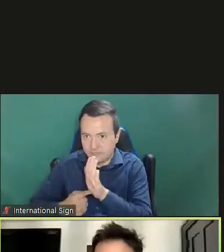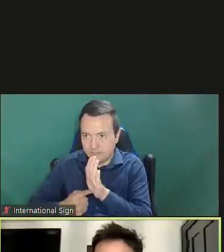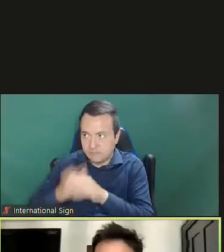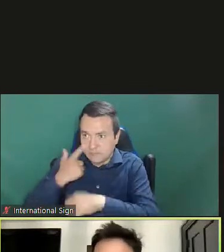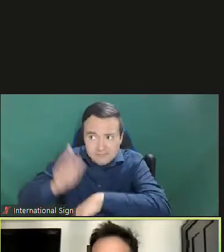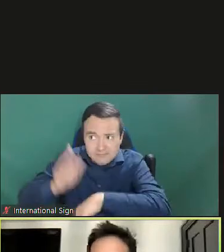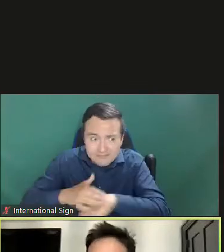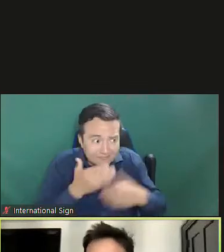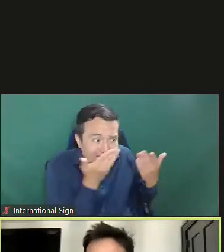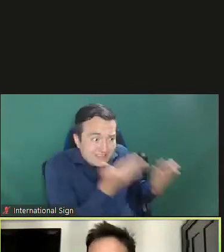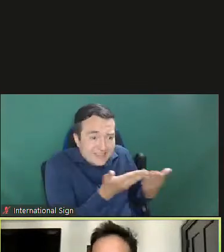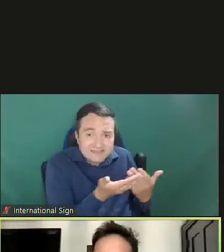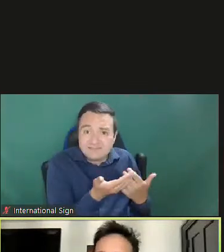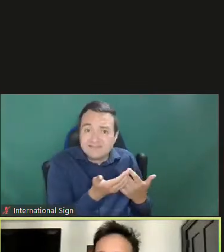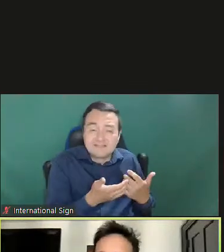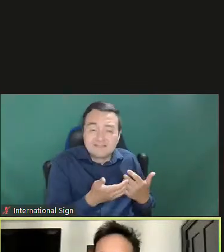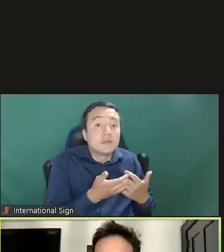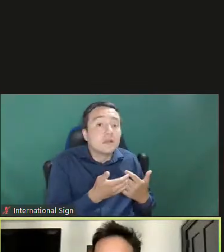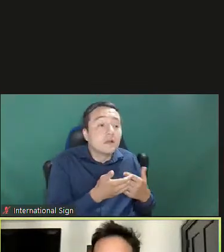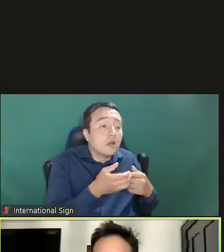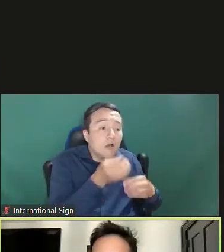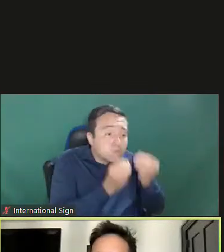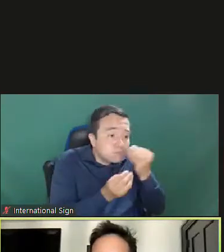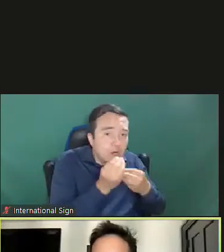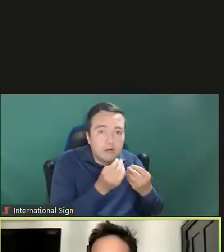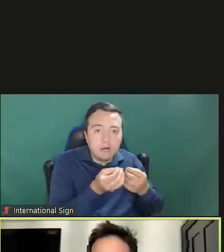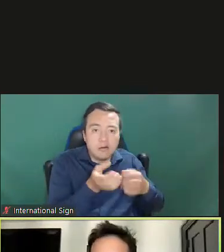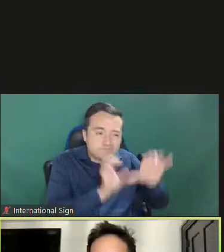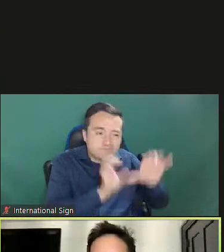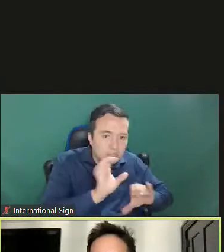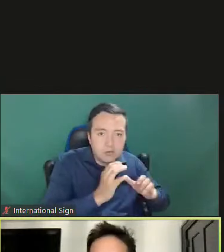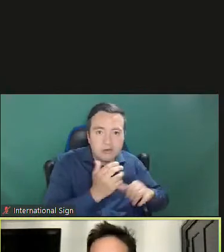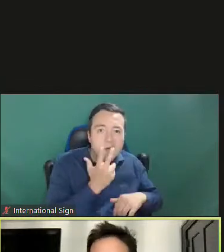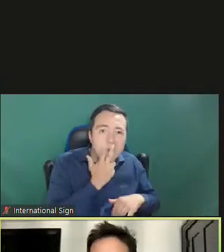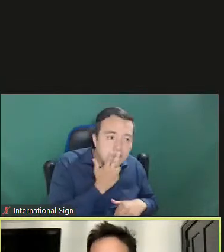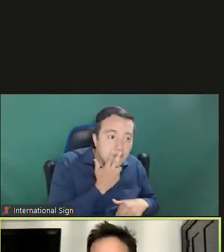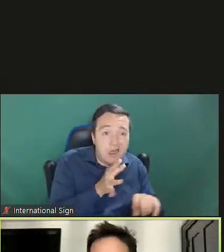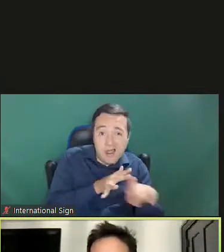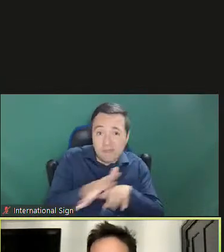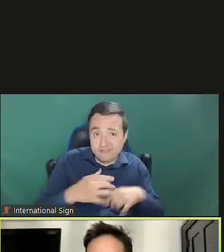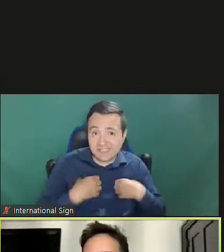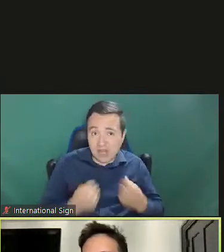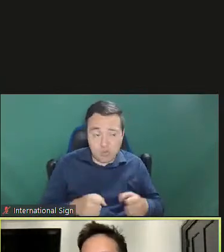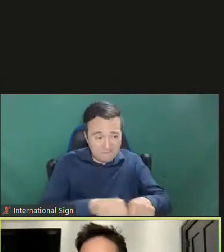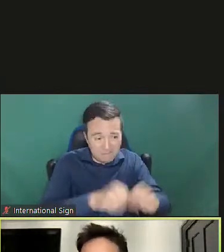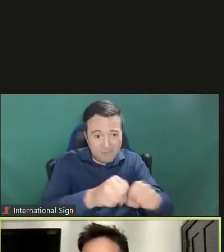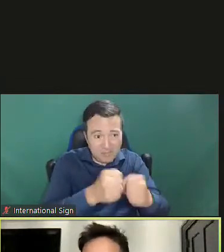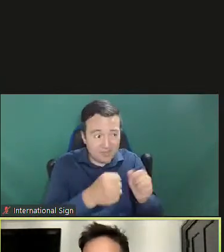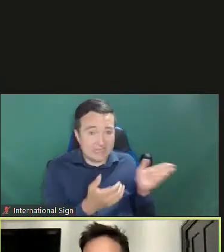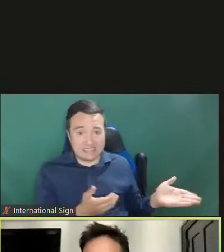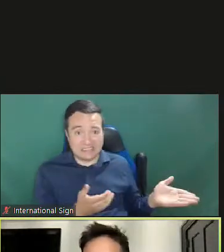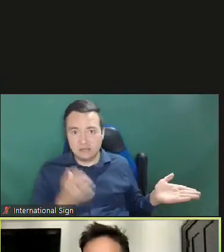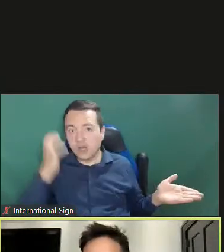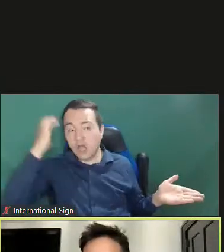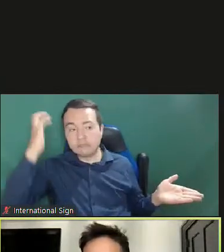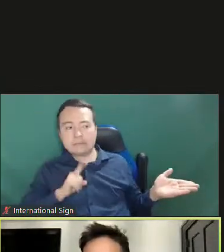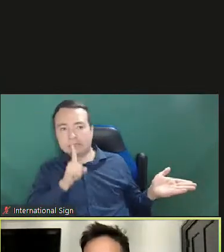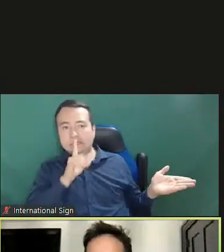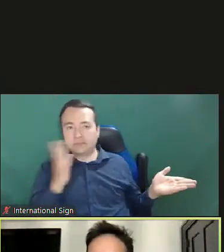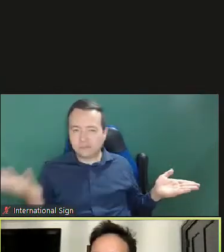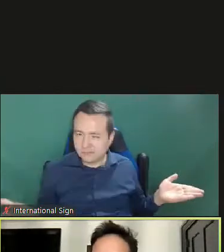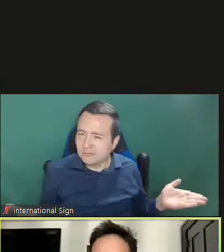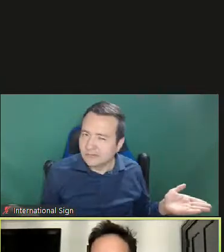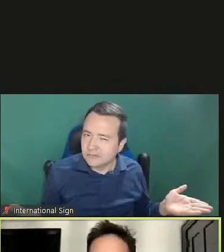when we have clear evidence of the impact of these diseases on society, we have clear evidence of what the risk factors